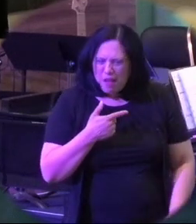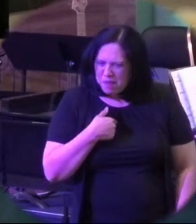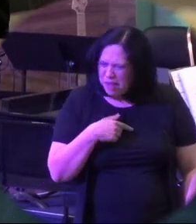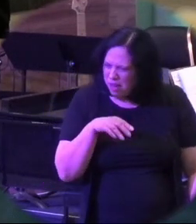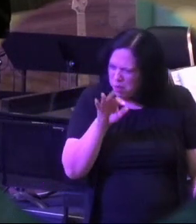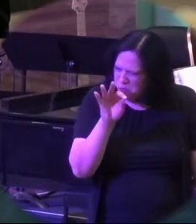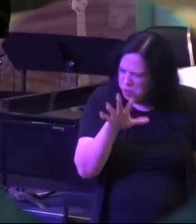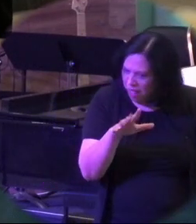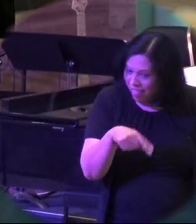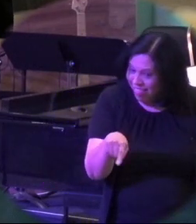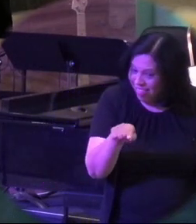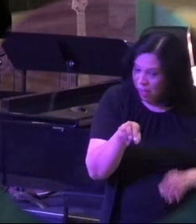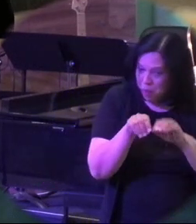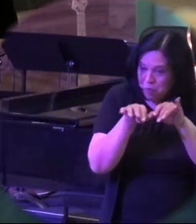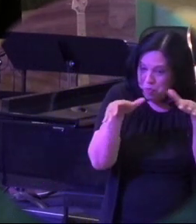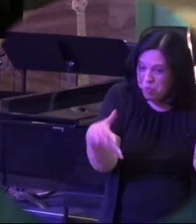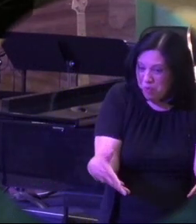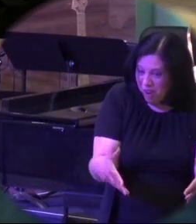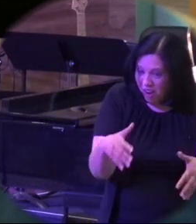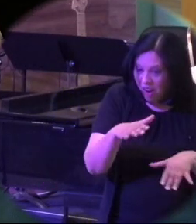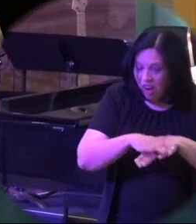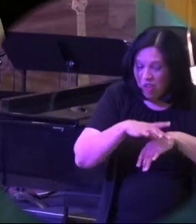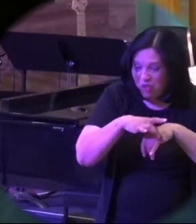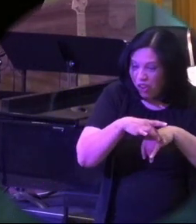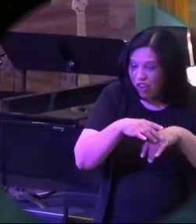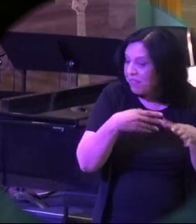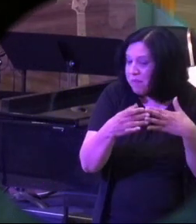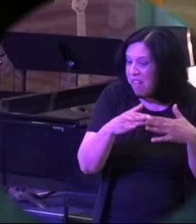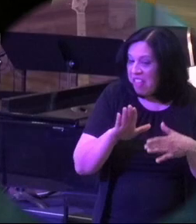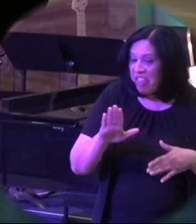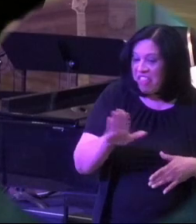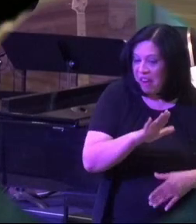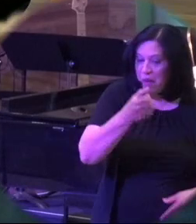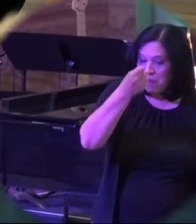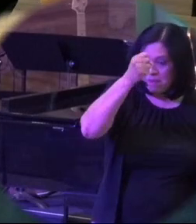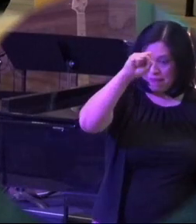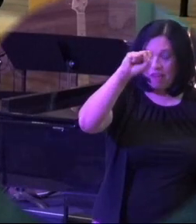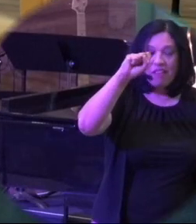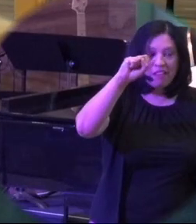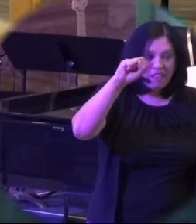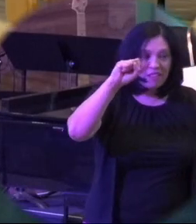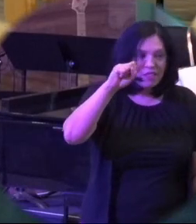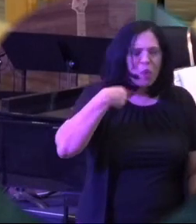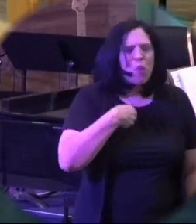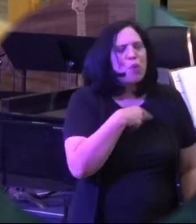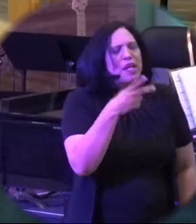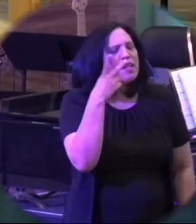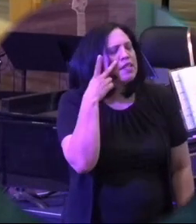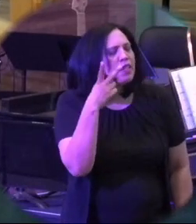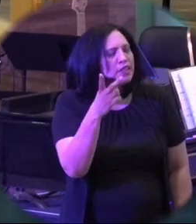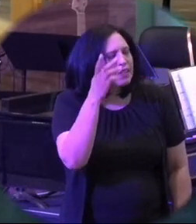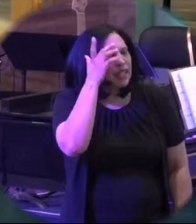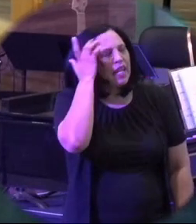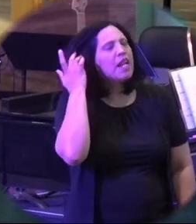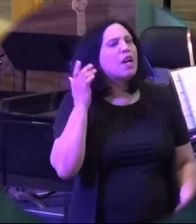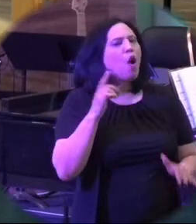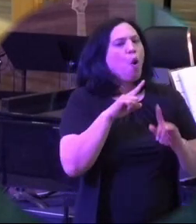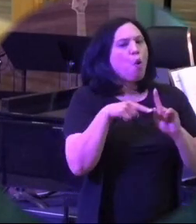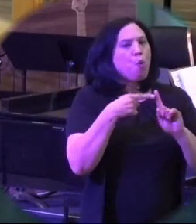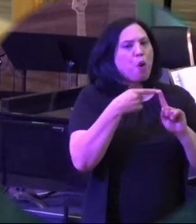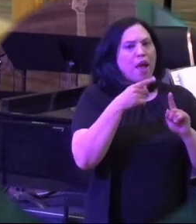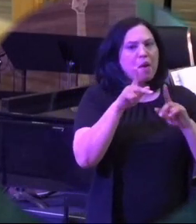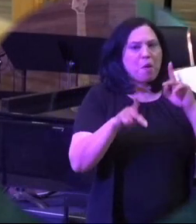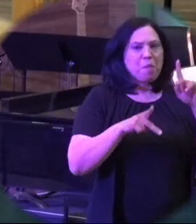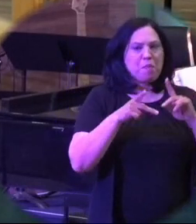they were scattered all over the earth in spite of their rebellion? And so here we can see how when